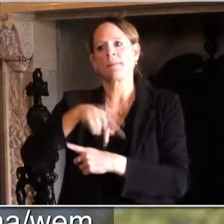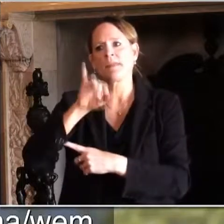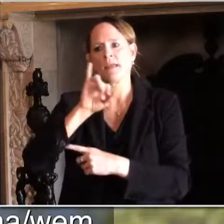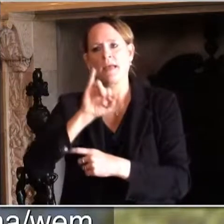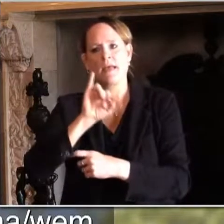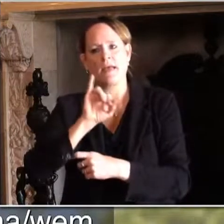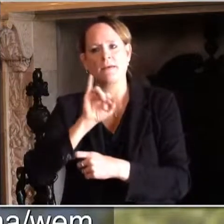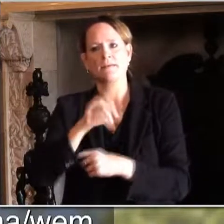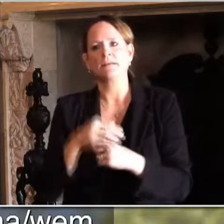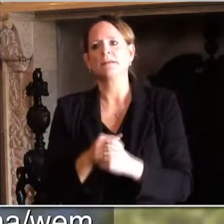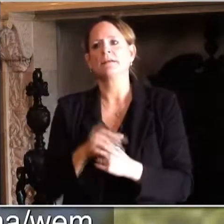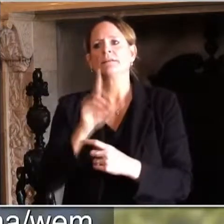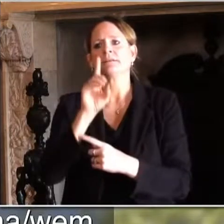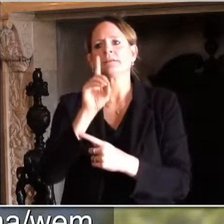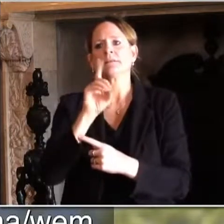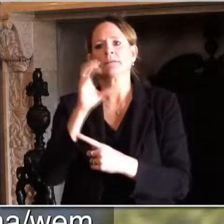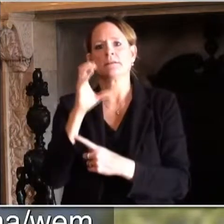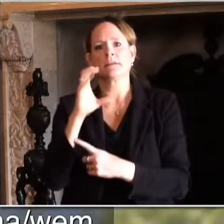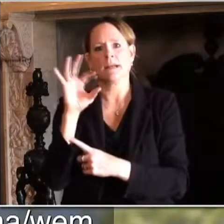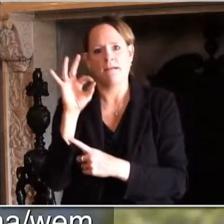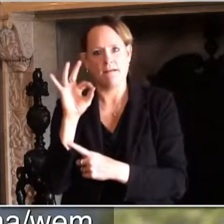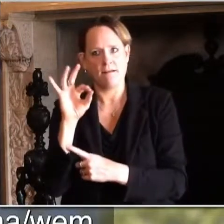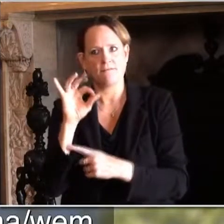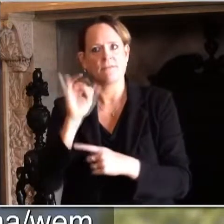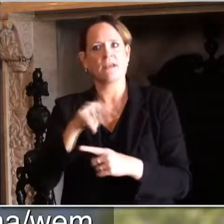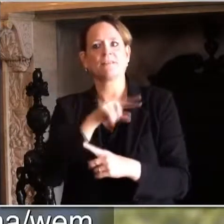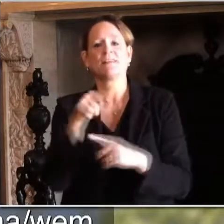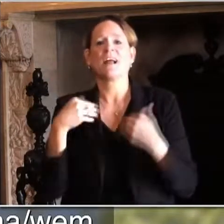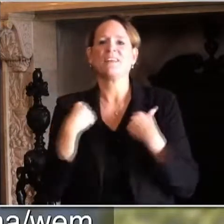and Families. Be safe and have a good afternoon.